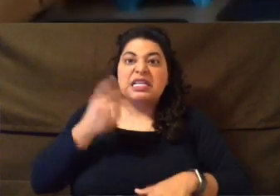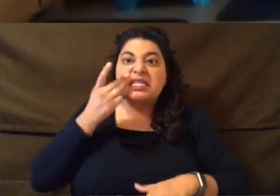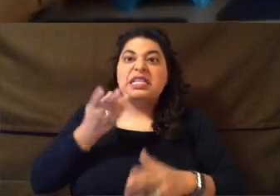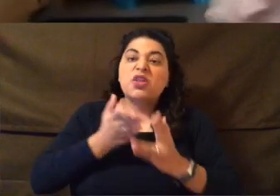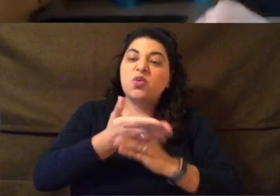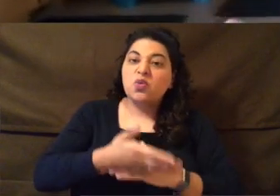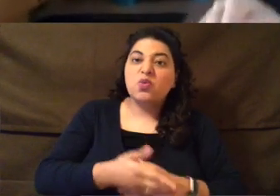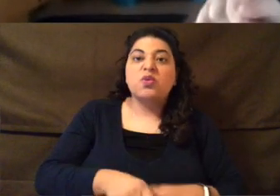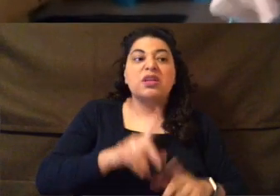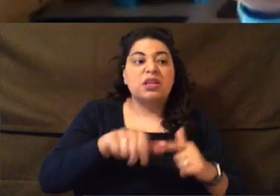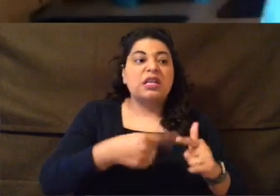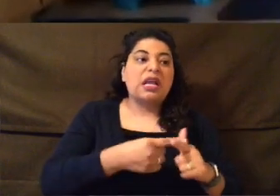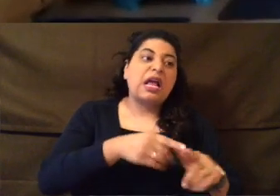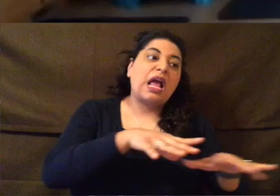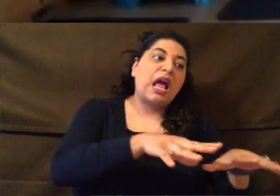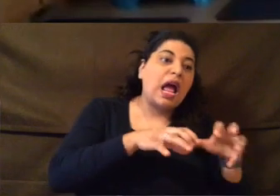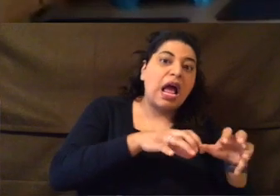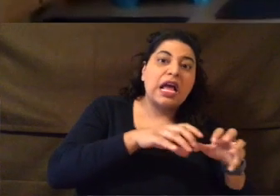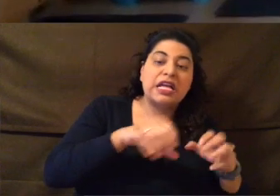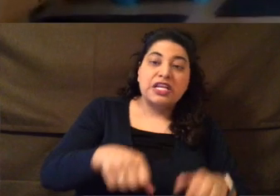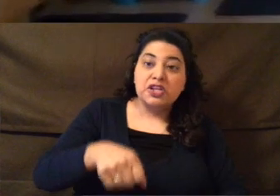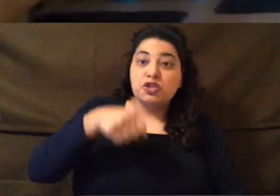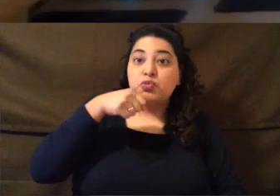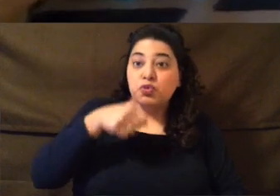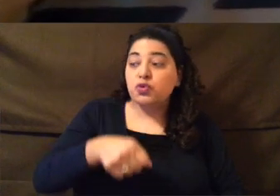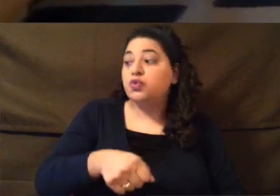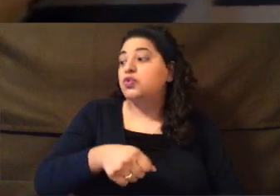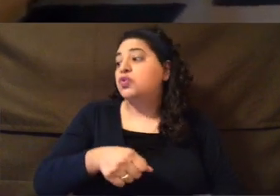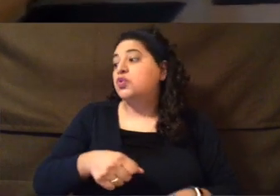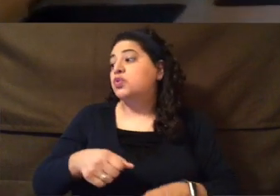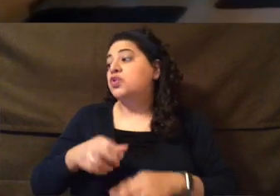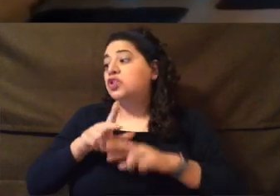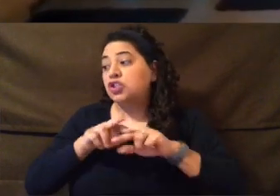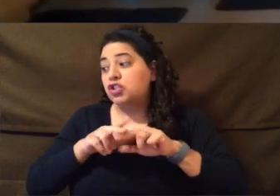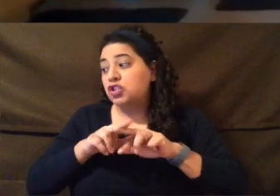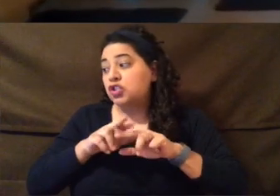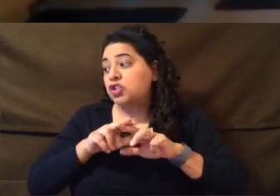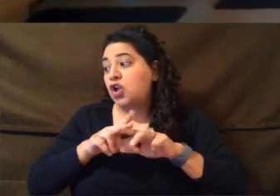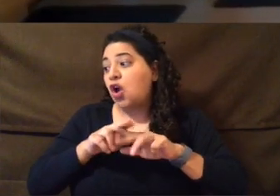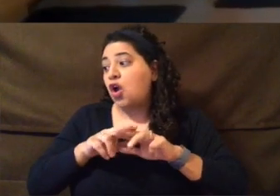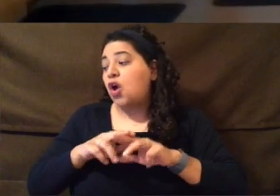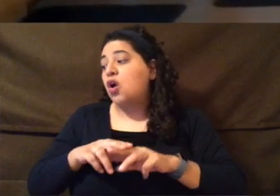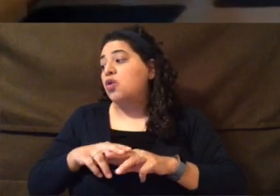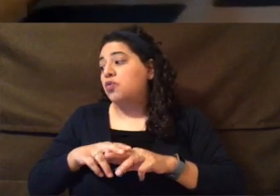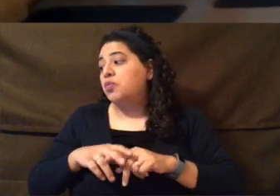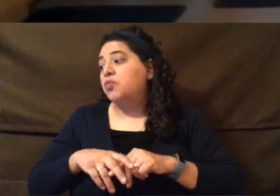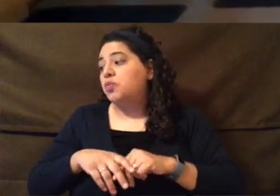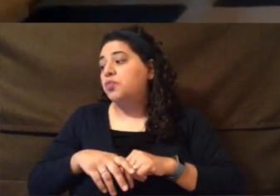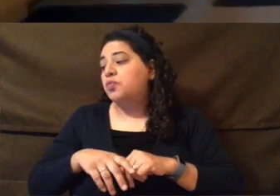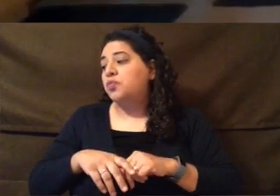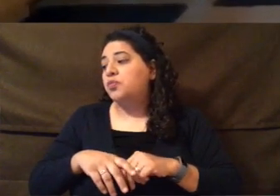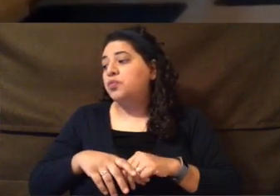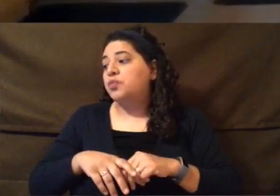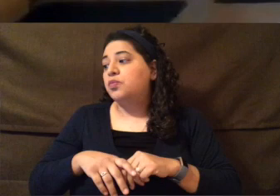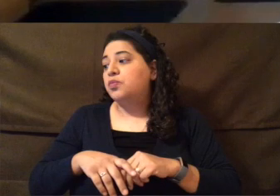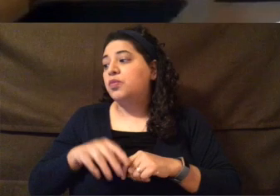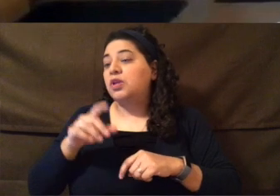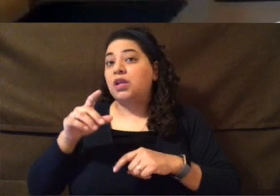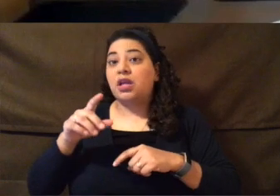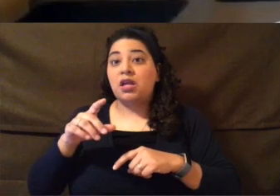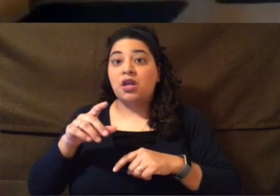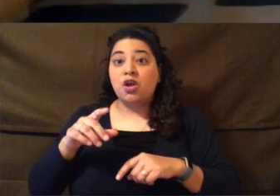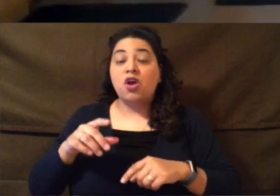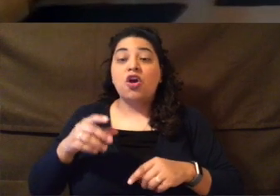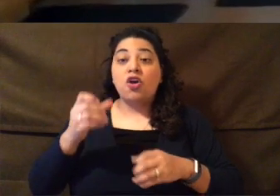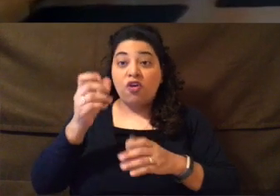ice, spoon, cling wrap, and salt. First, you'll need to put on the mittens and